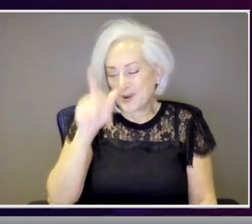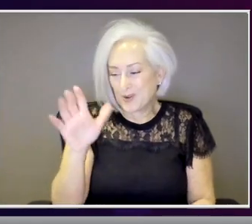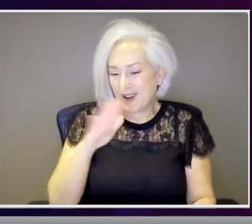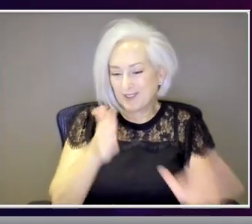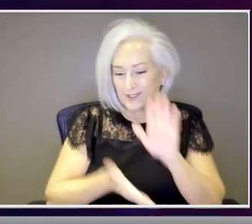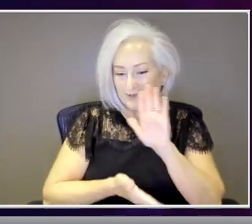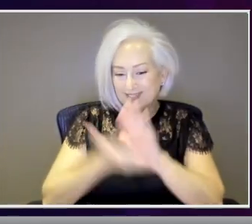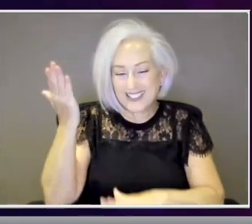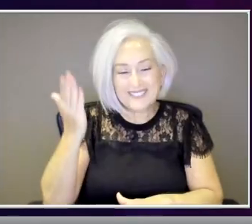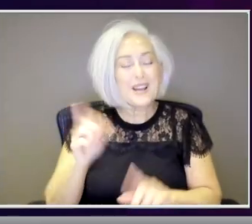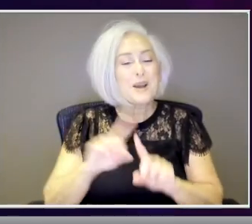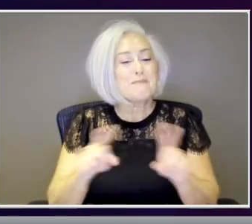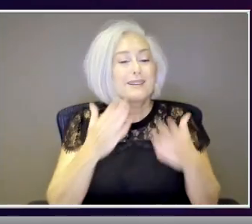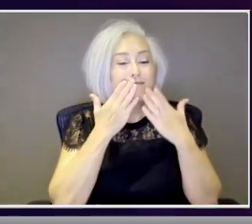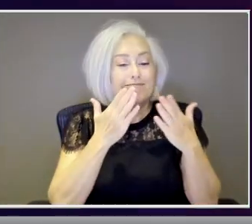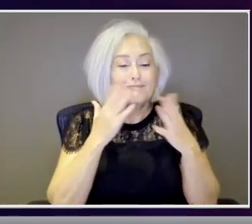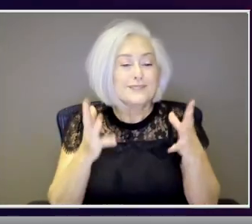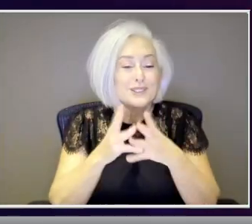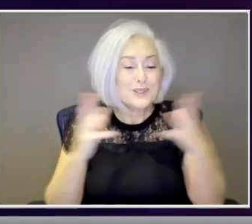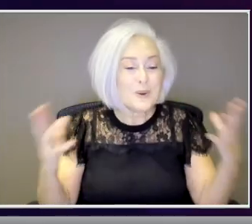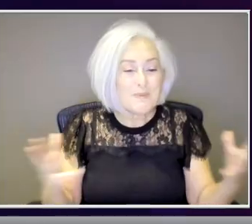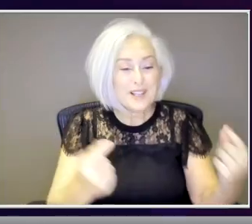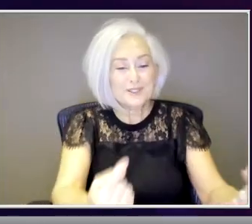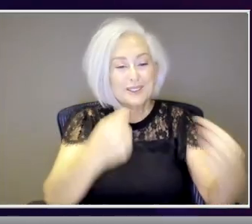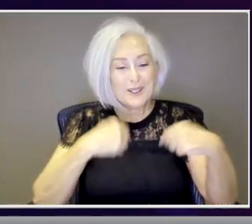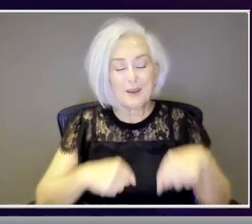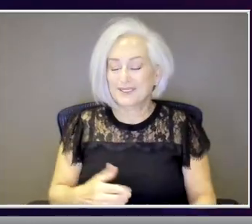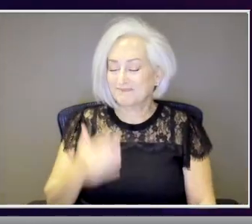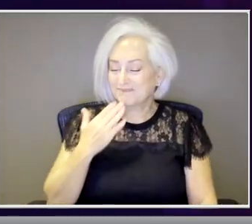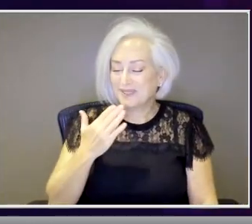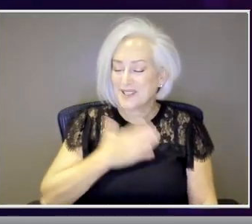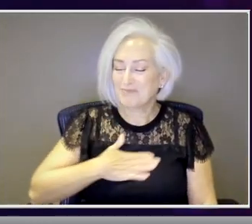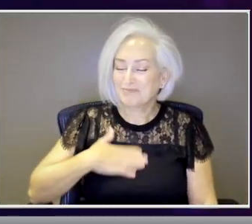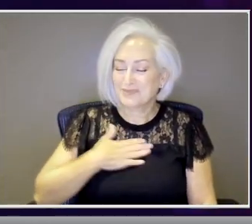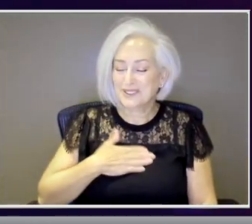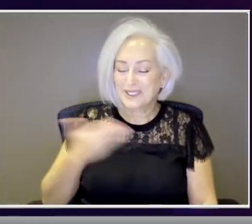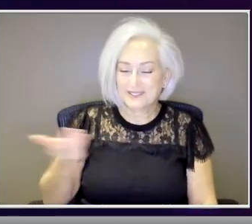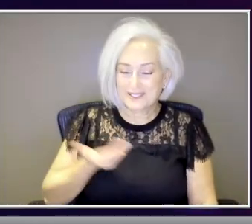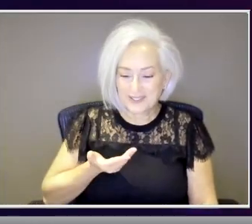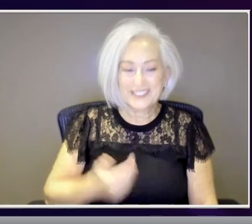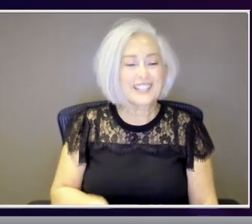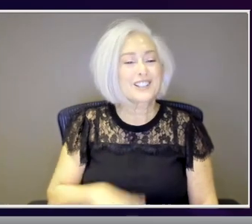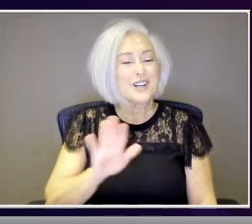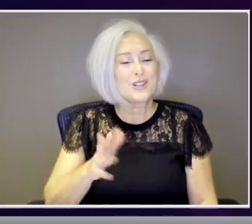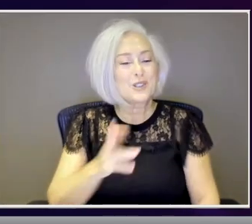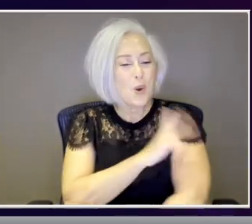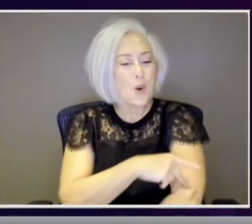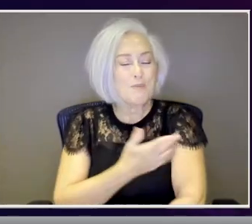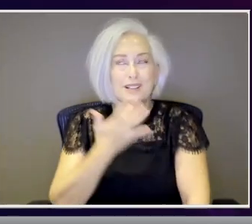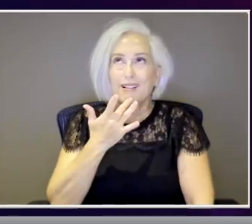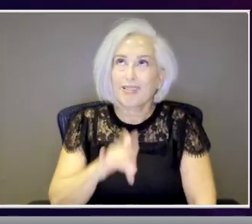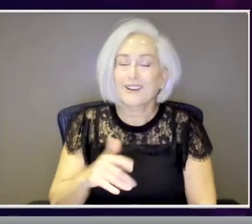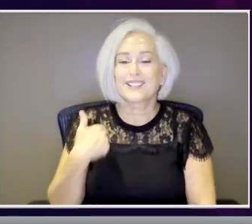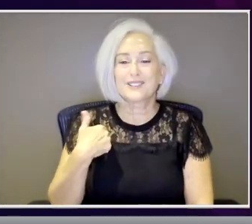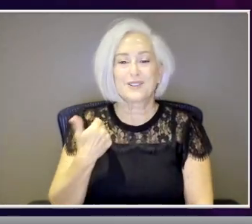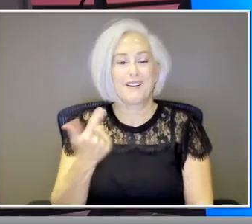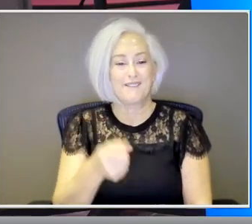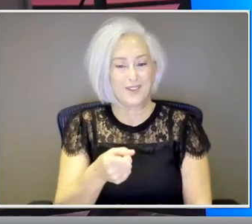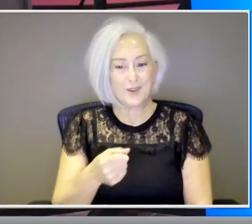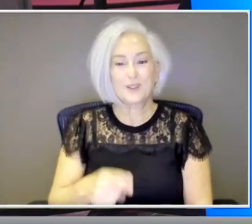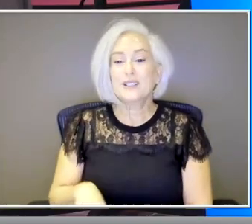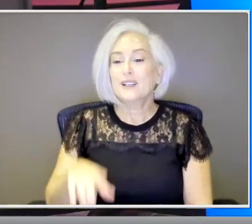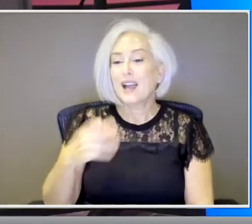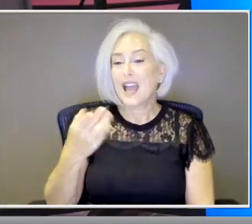but thank you so much for being here, and your patients are very lucky to have you. And what I really picked up from that, Haley, is